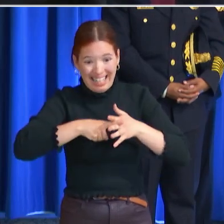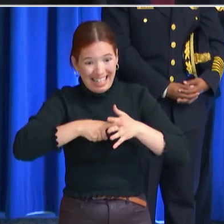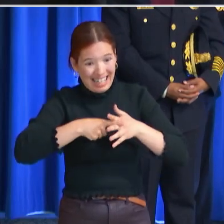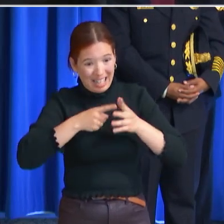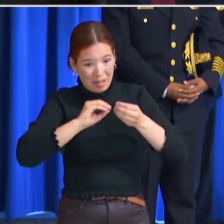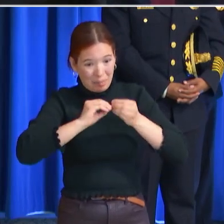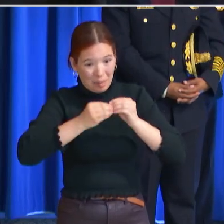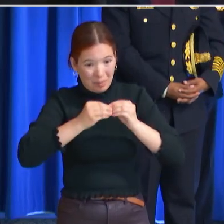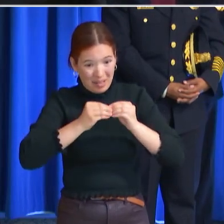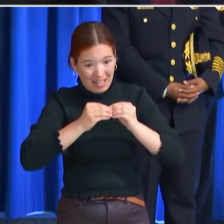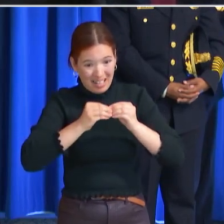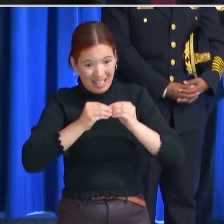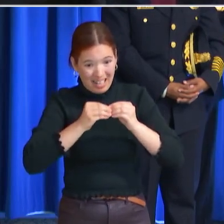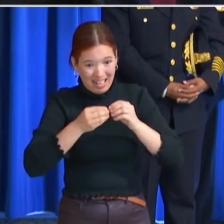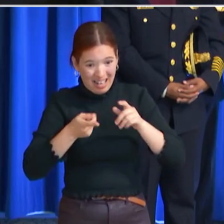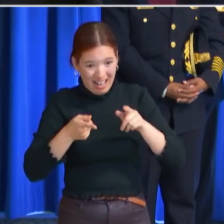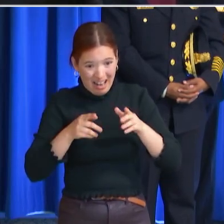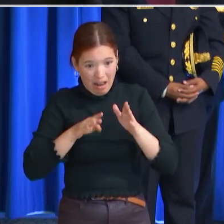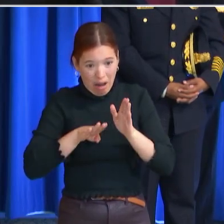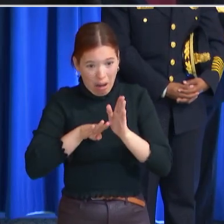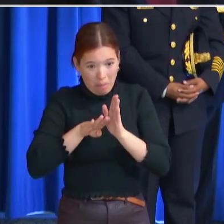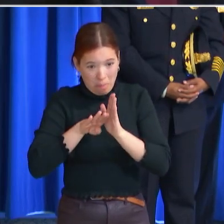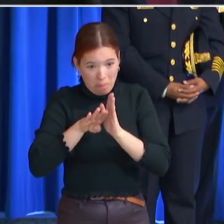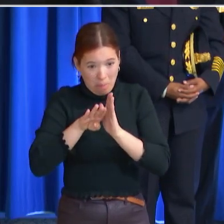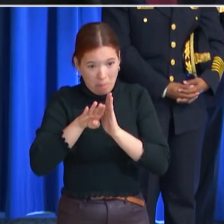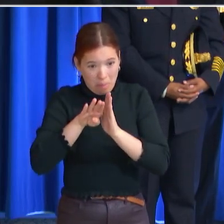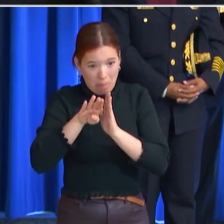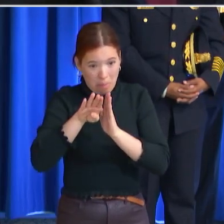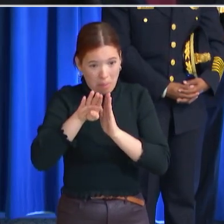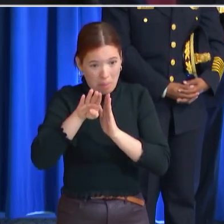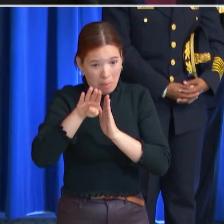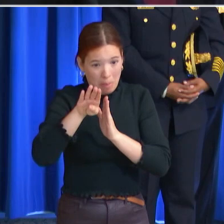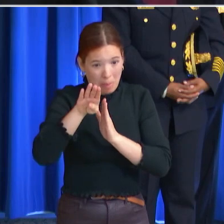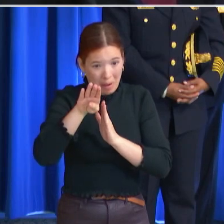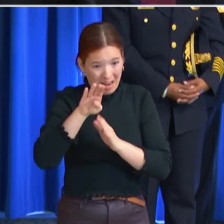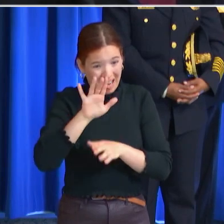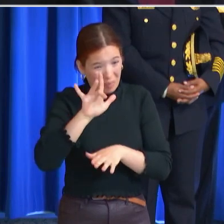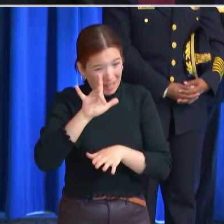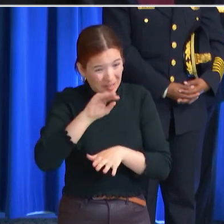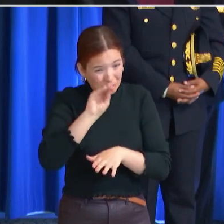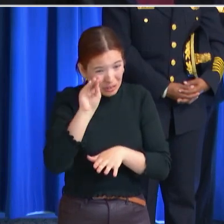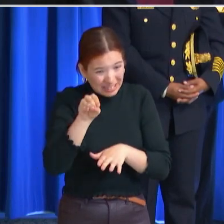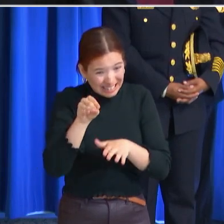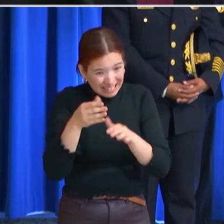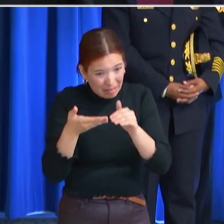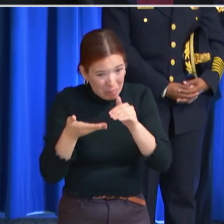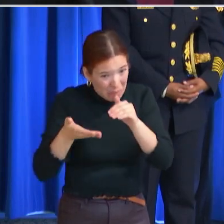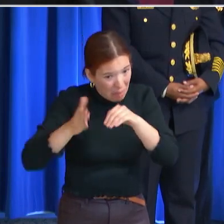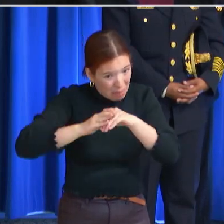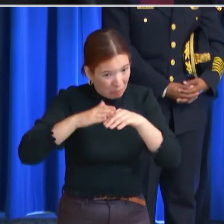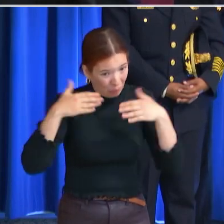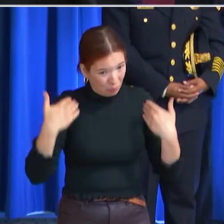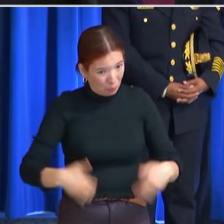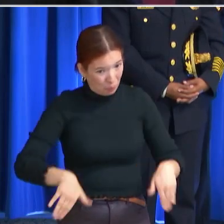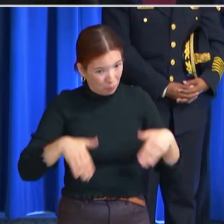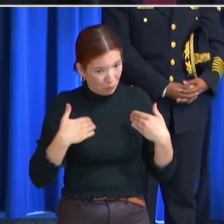violent crime number last year at this time was a 25% increase in violent crime and a